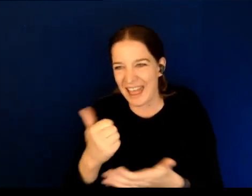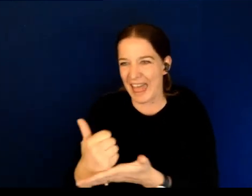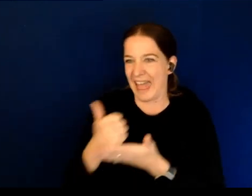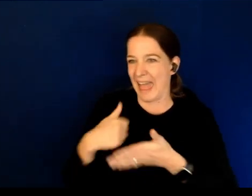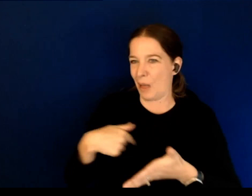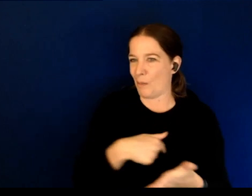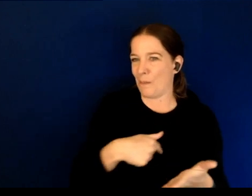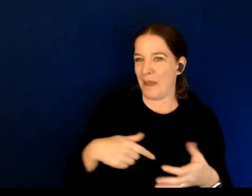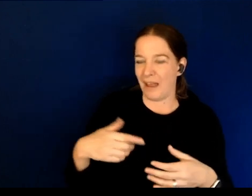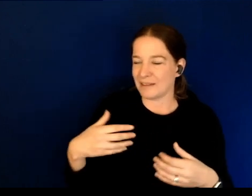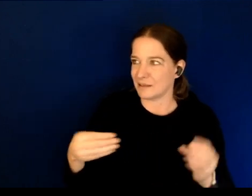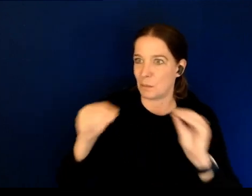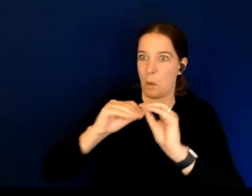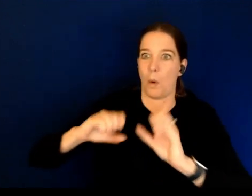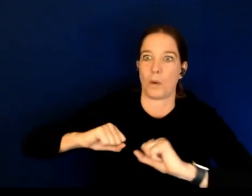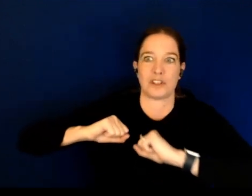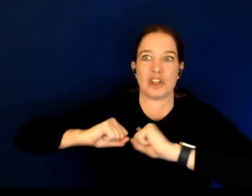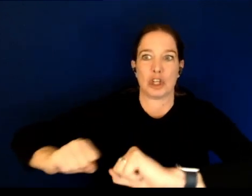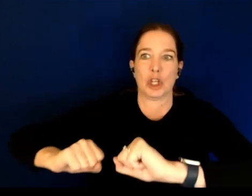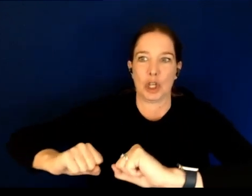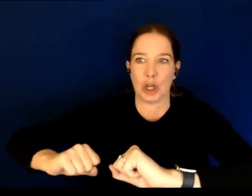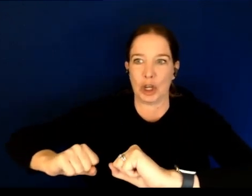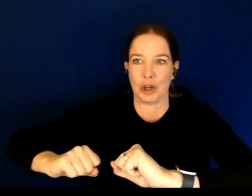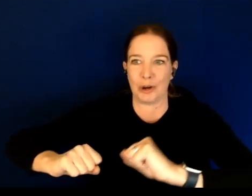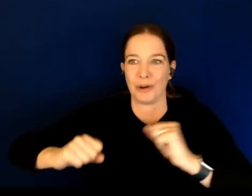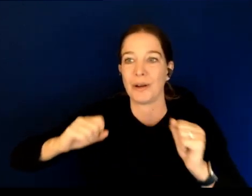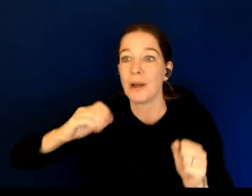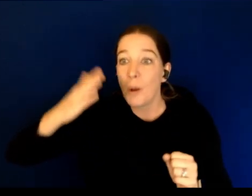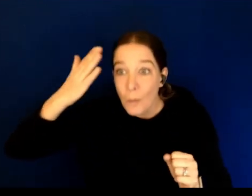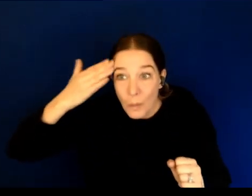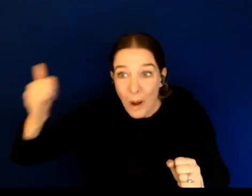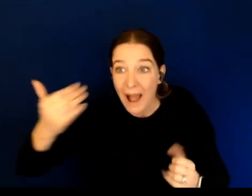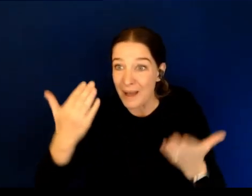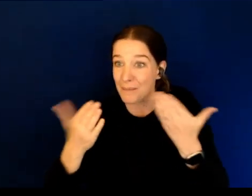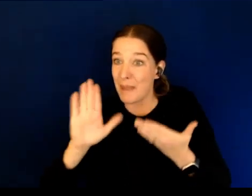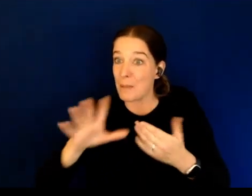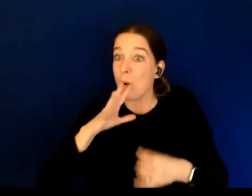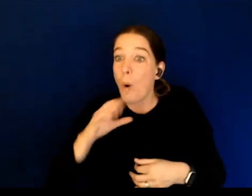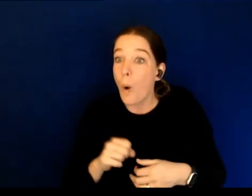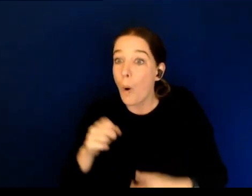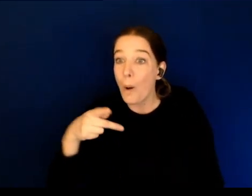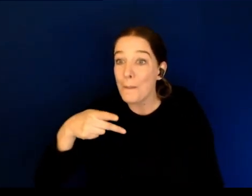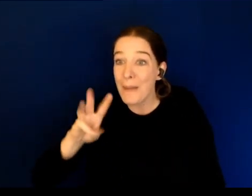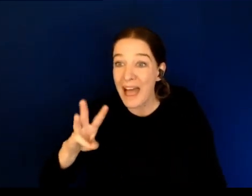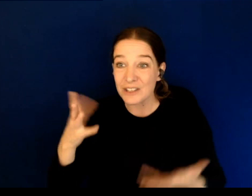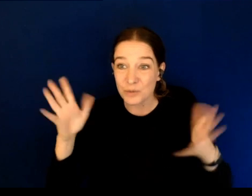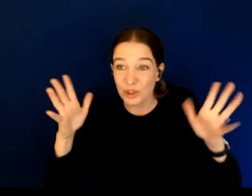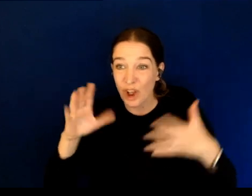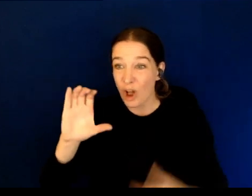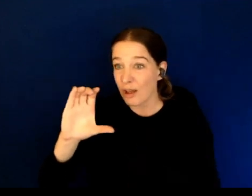sense of security if any of those previous passwords have been compromised.